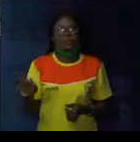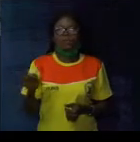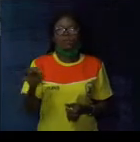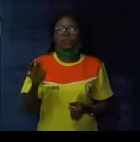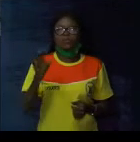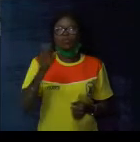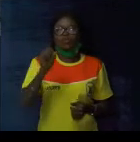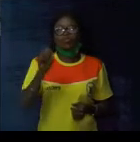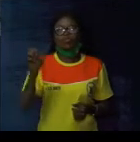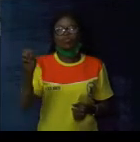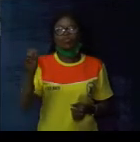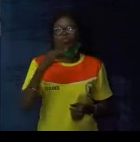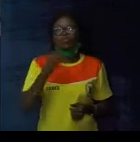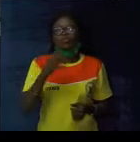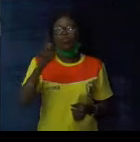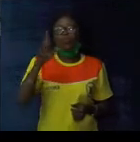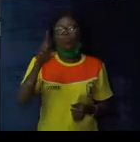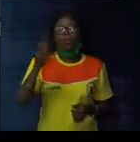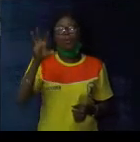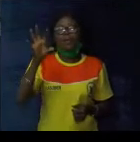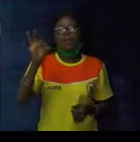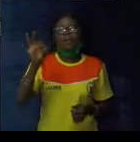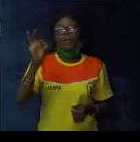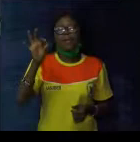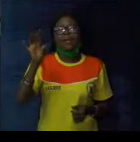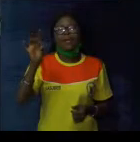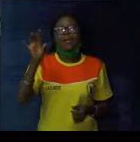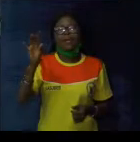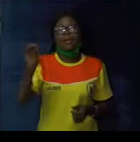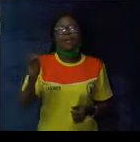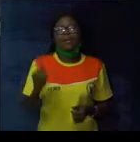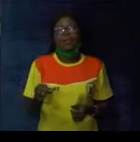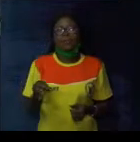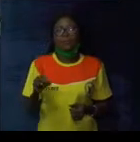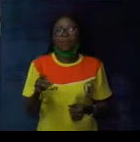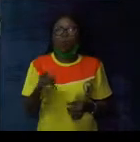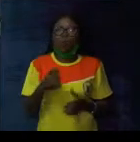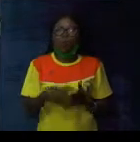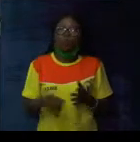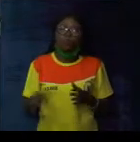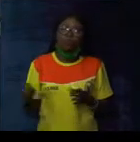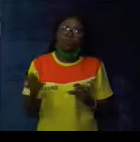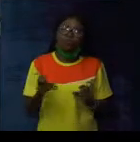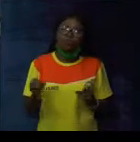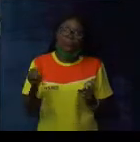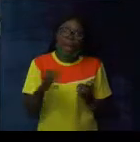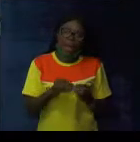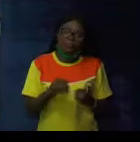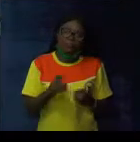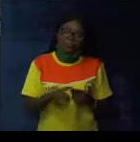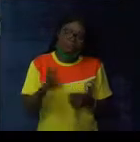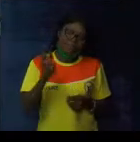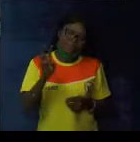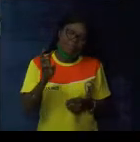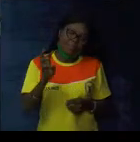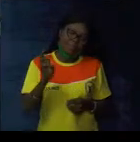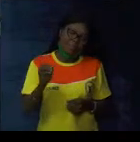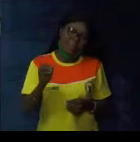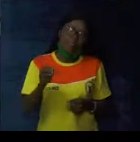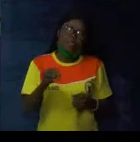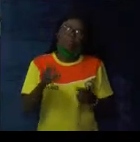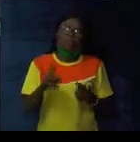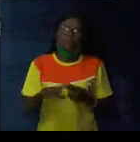so 180. So supplementary means 180. So if you want to find the supplement of 60, it means what will I add to 60 to